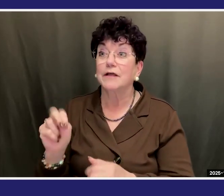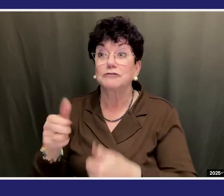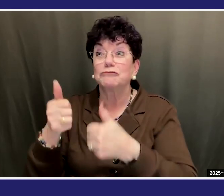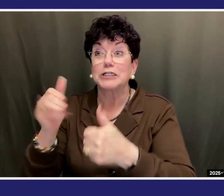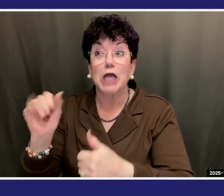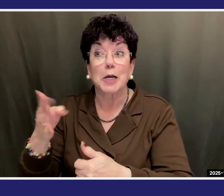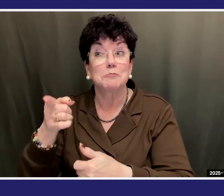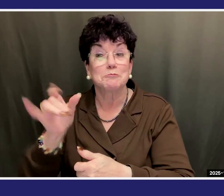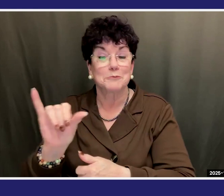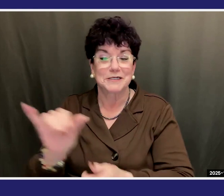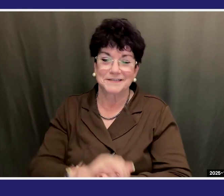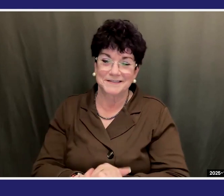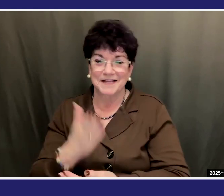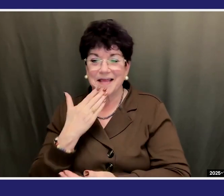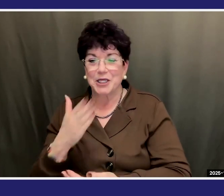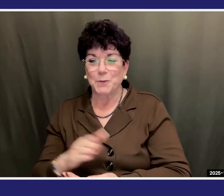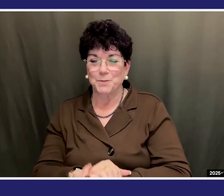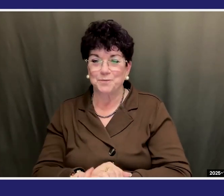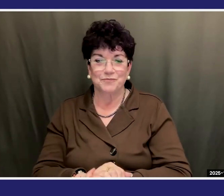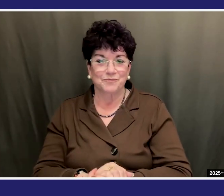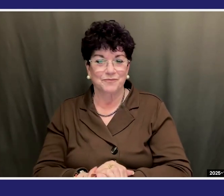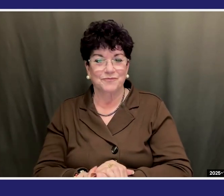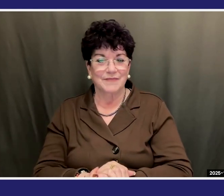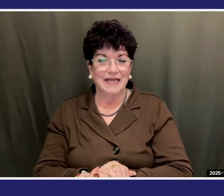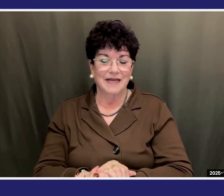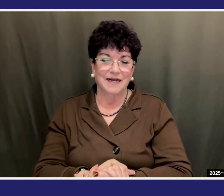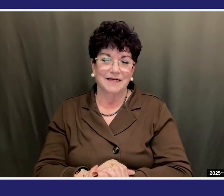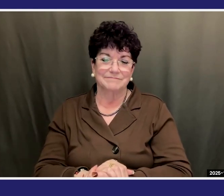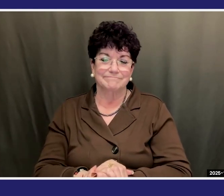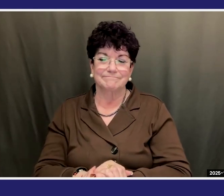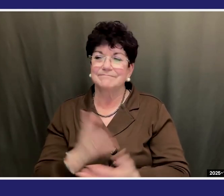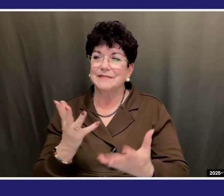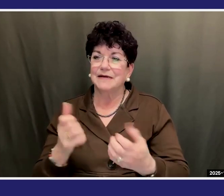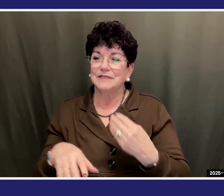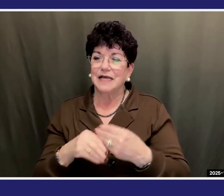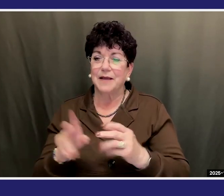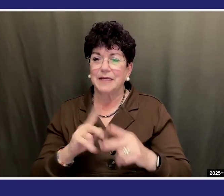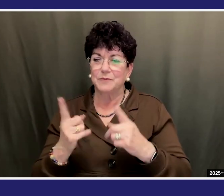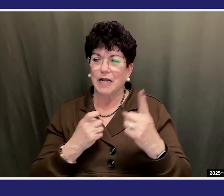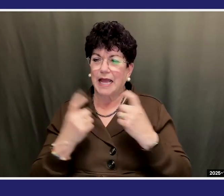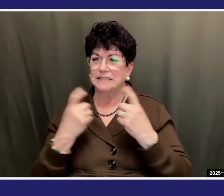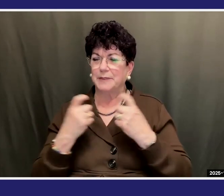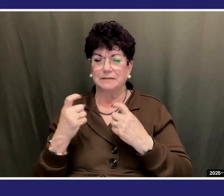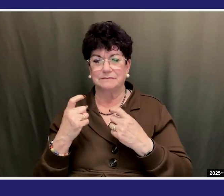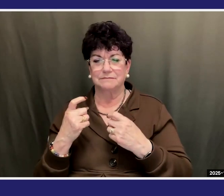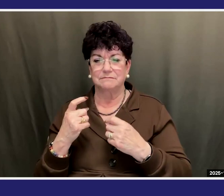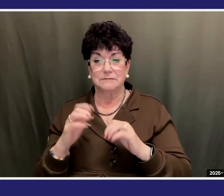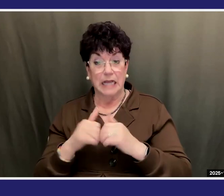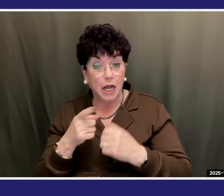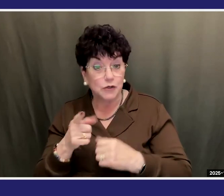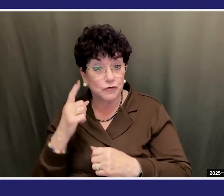you. I just want to say that people have been asking me, well, gee, how do you